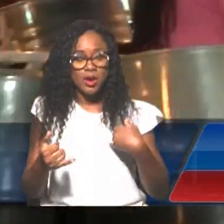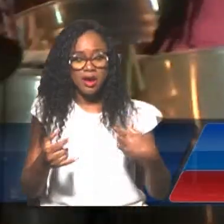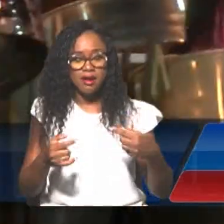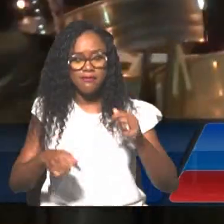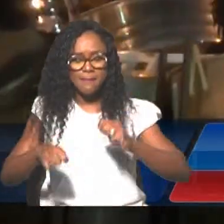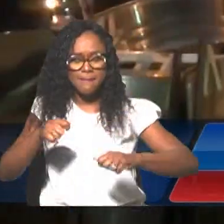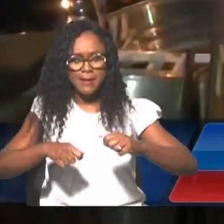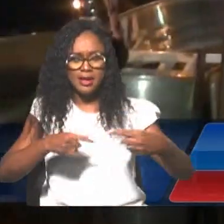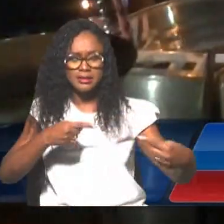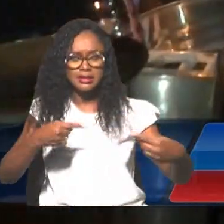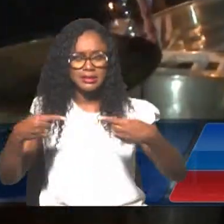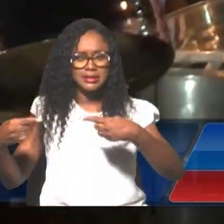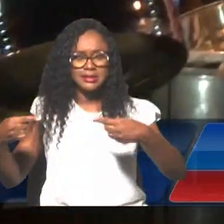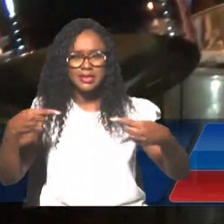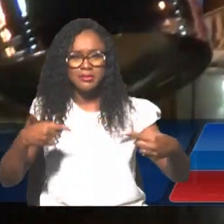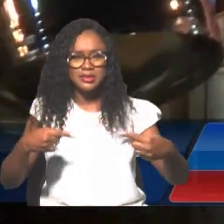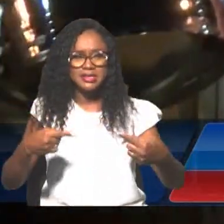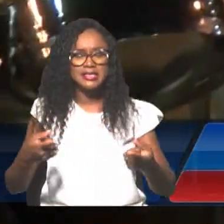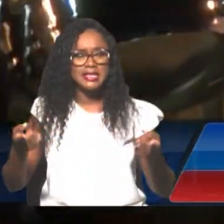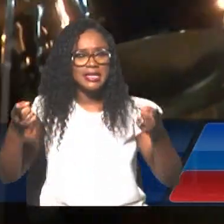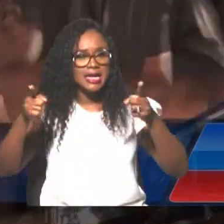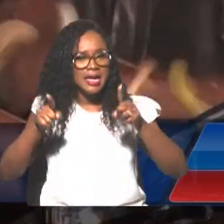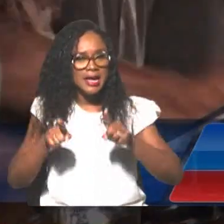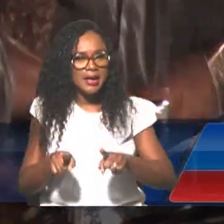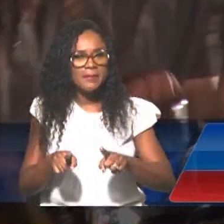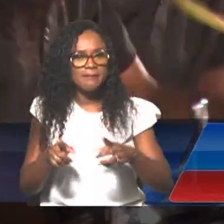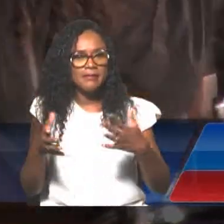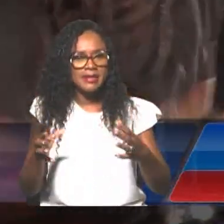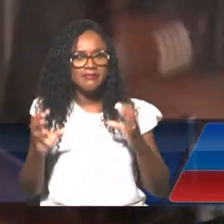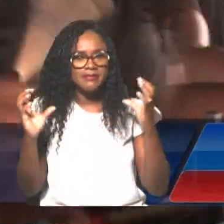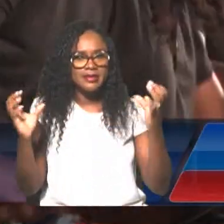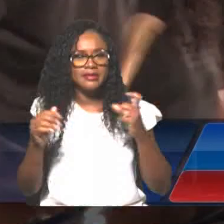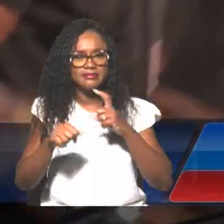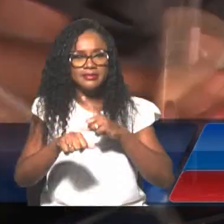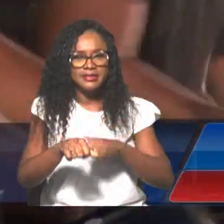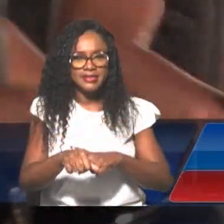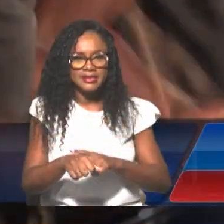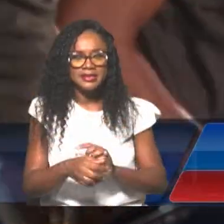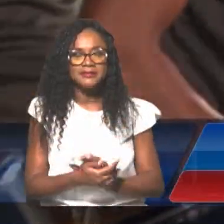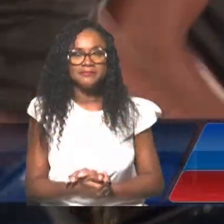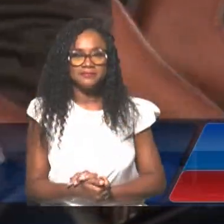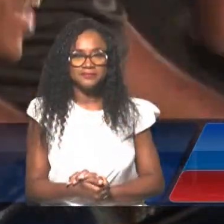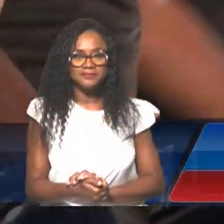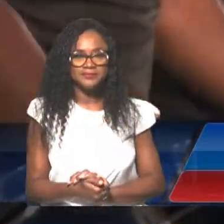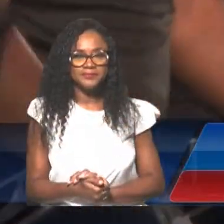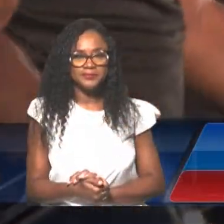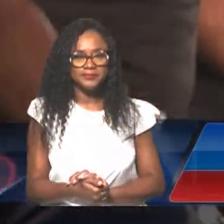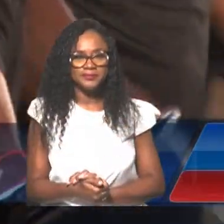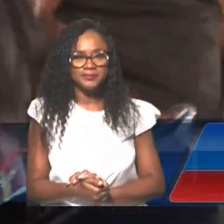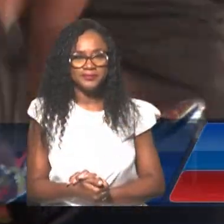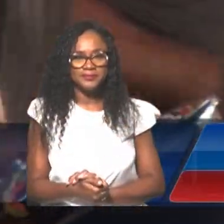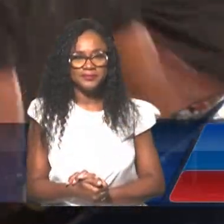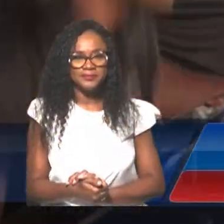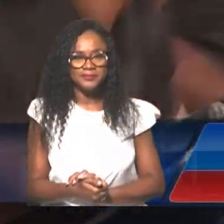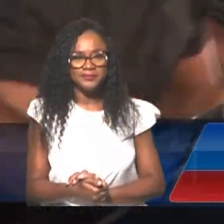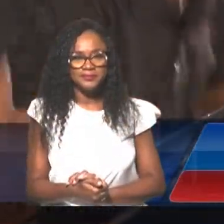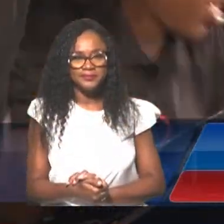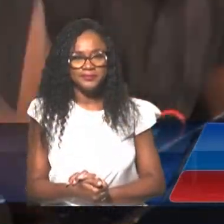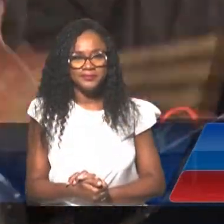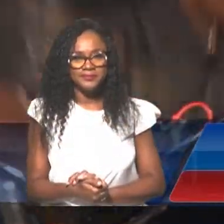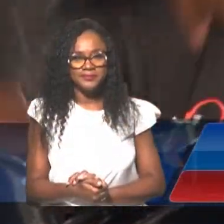of the most celebrated competitions in Trinidad and Tobago and a cornerstone of the country's carnival season.